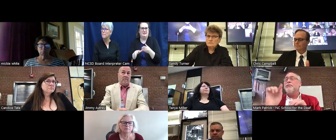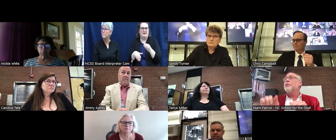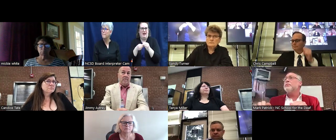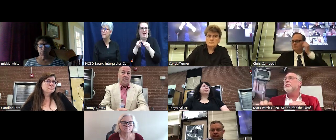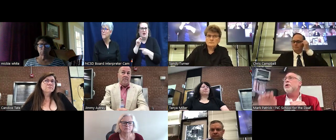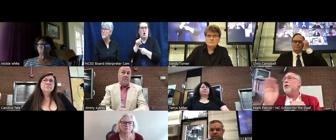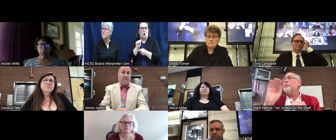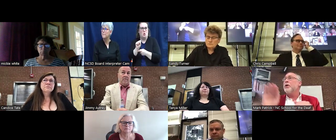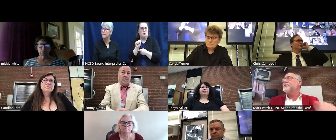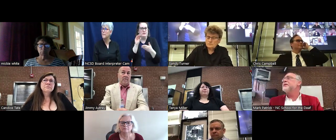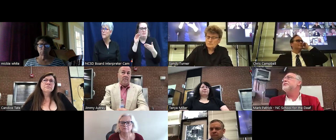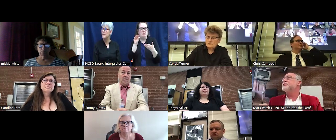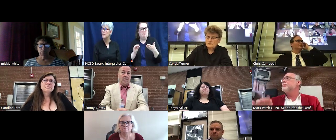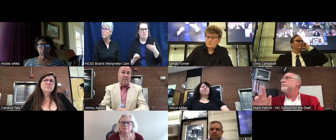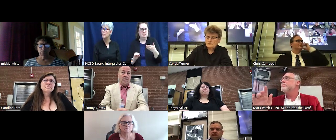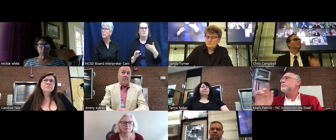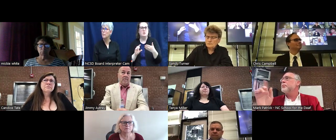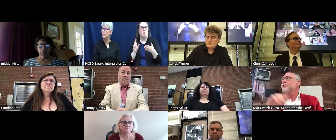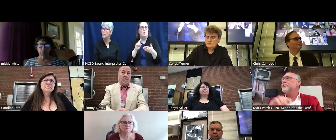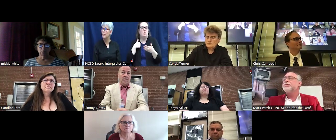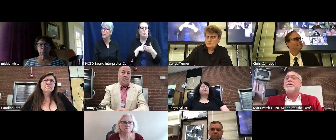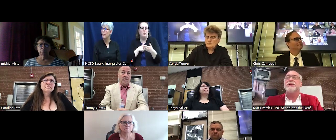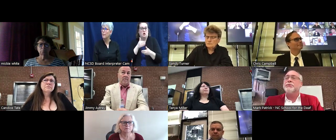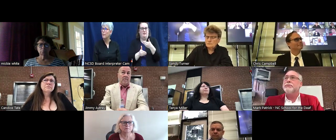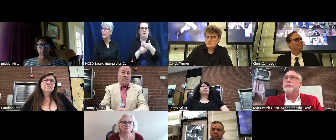of where we are with each